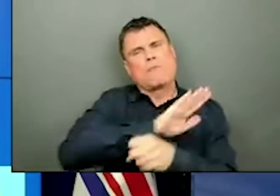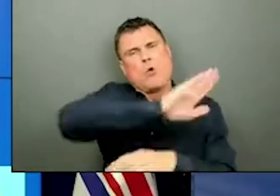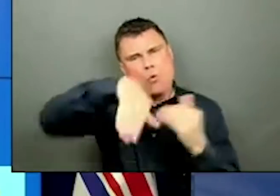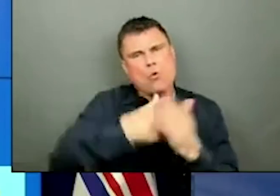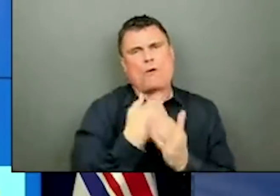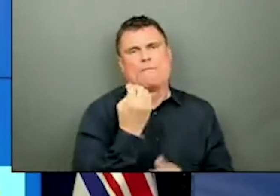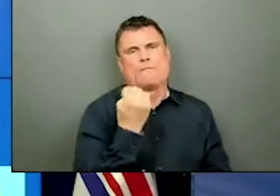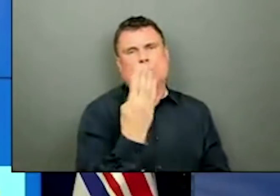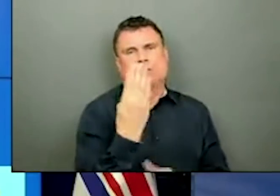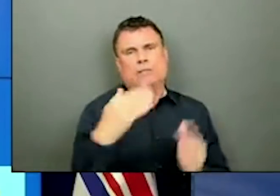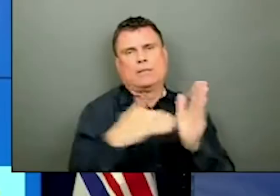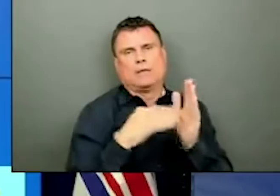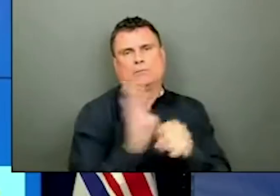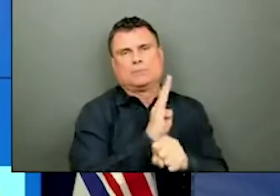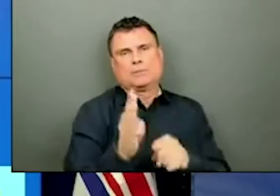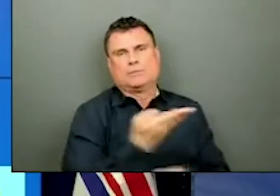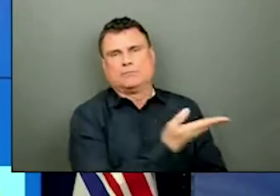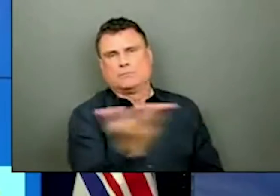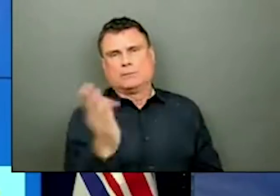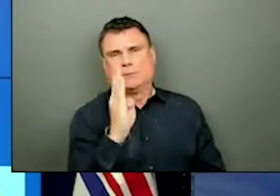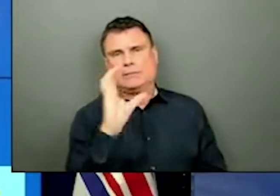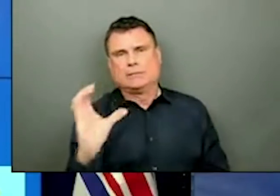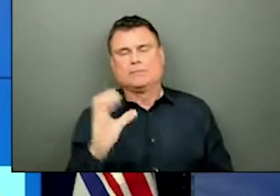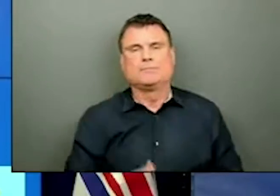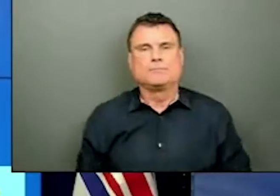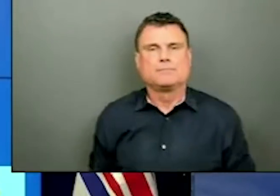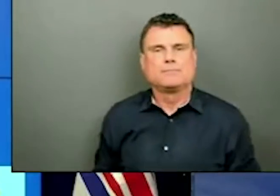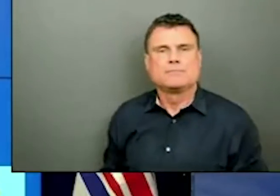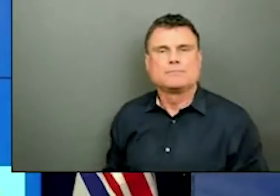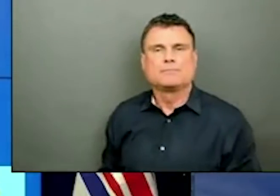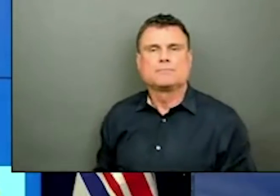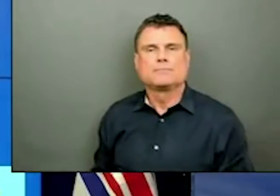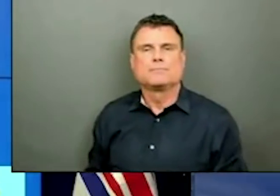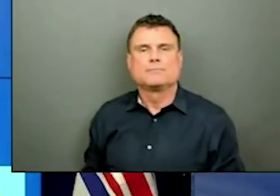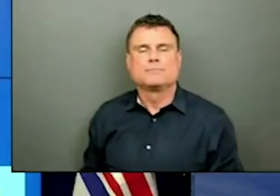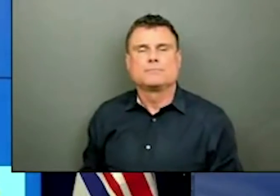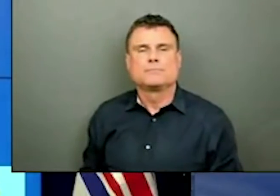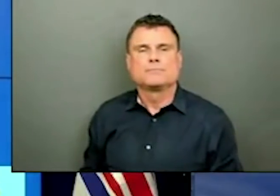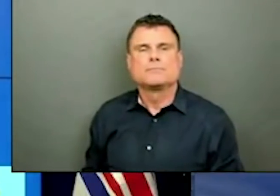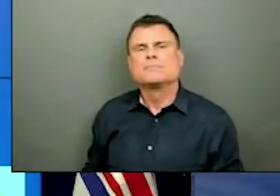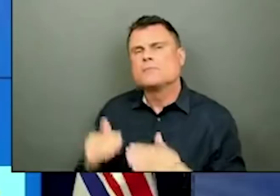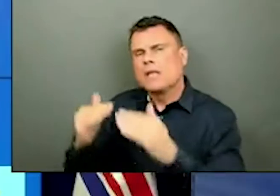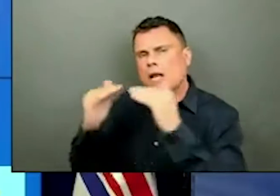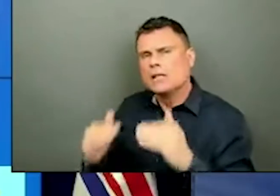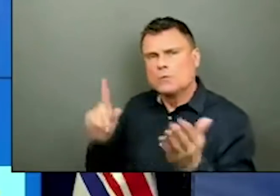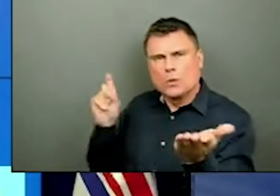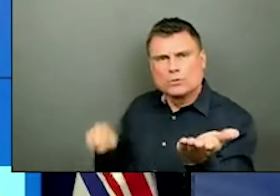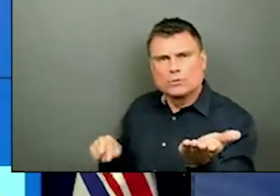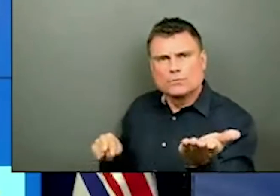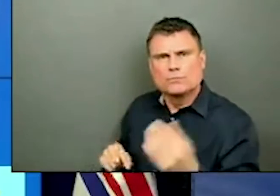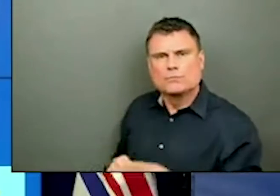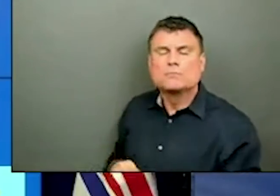So will this also be open to businesses that haven't qualified for